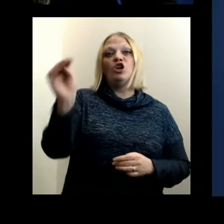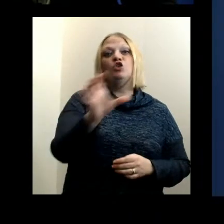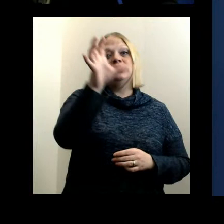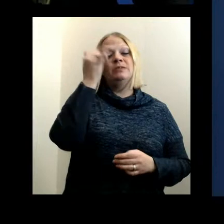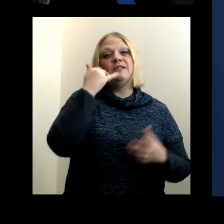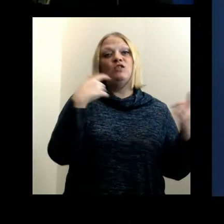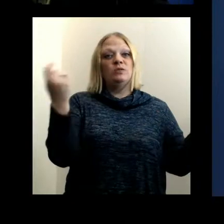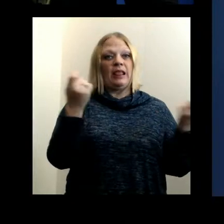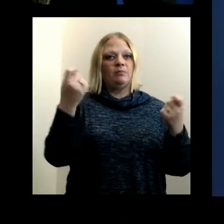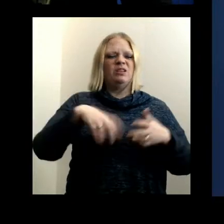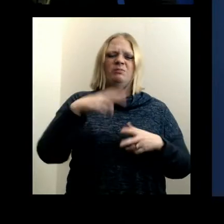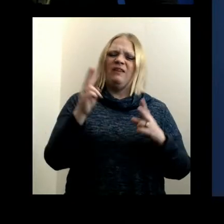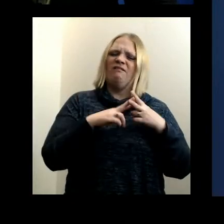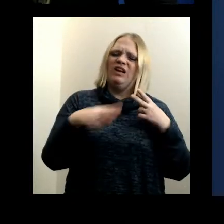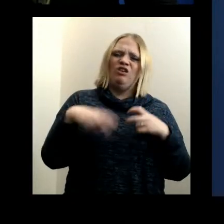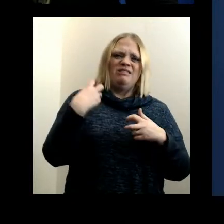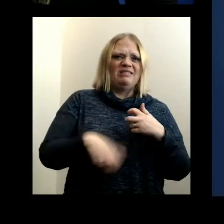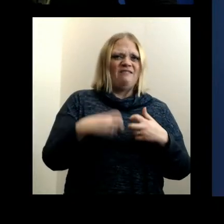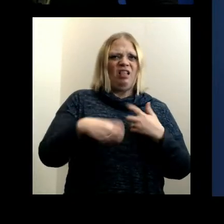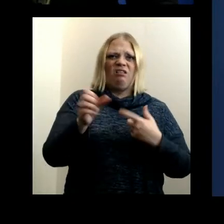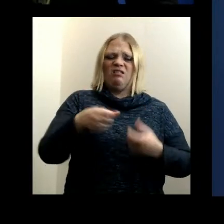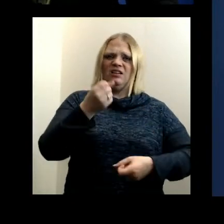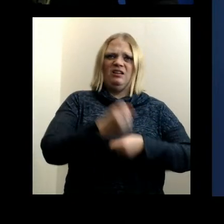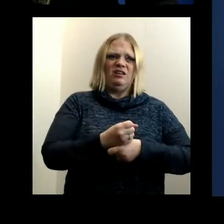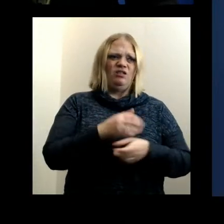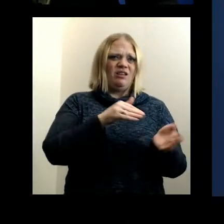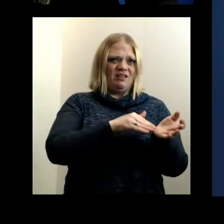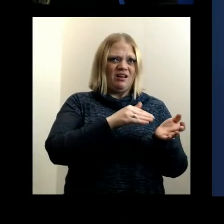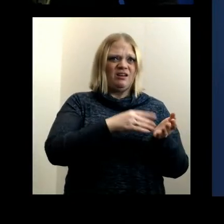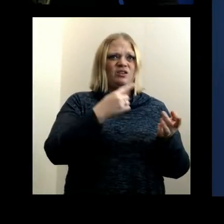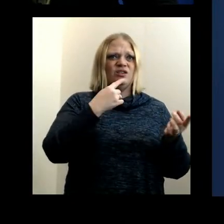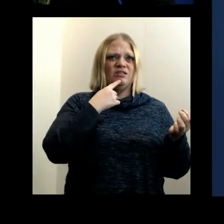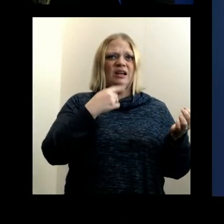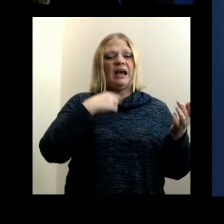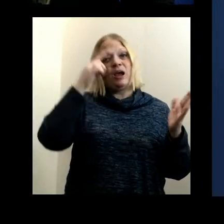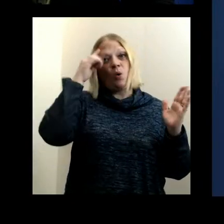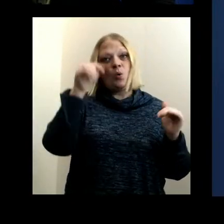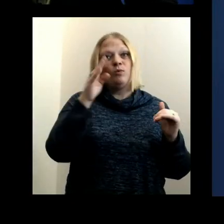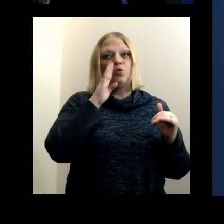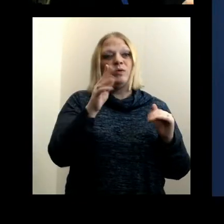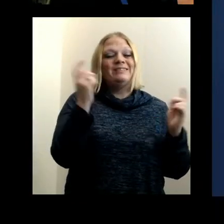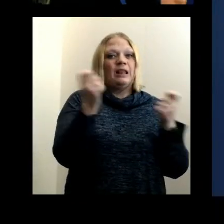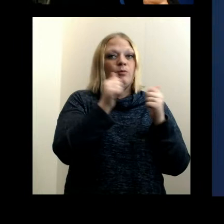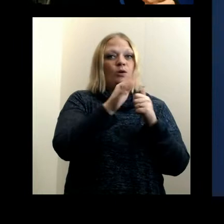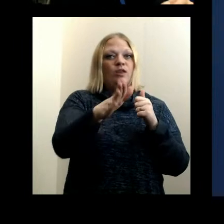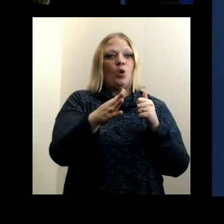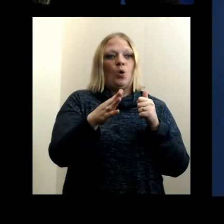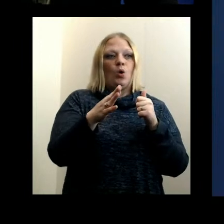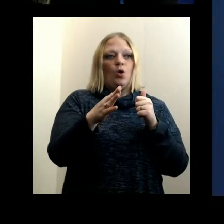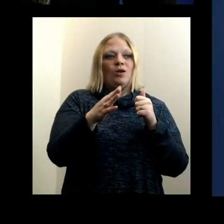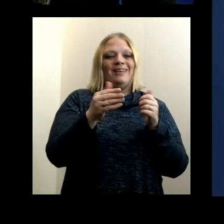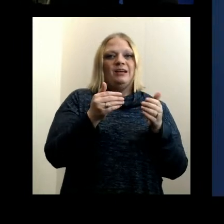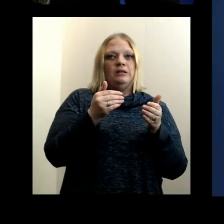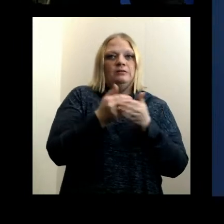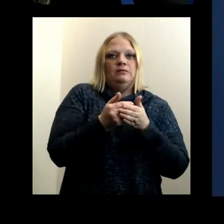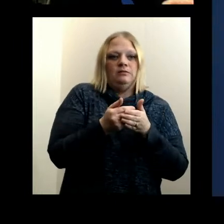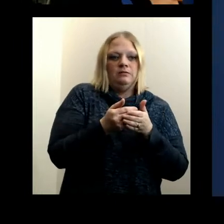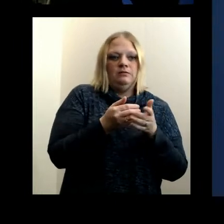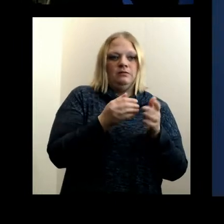has been a very difficult year, as the doctor noted. We hope that you will celebrate with your immediate family members, not go to larger